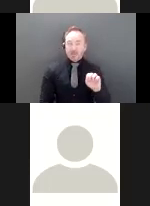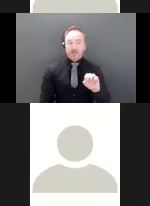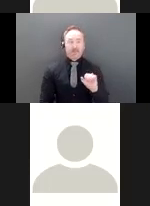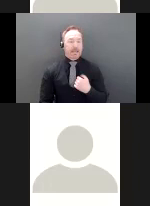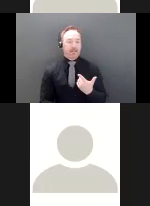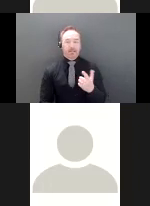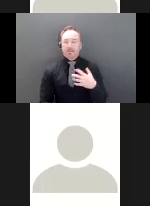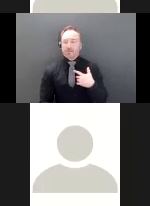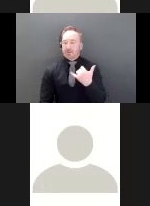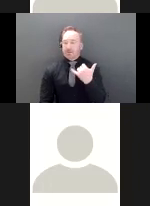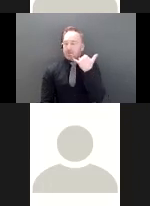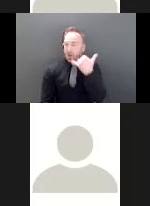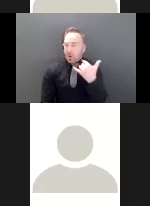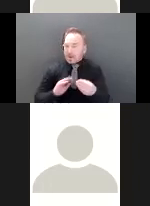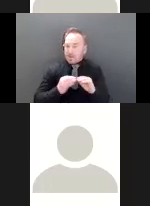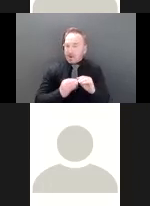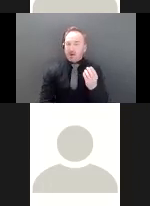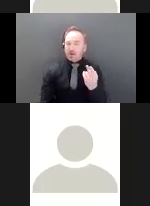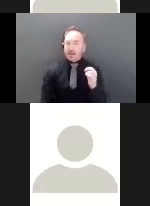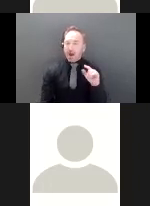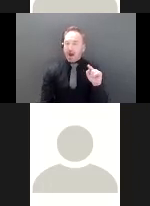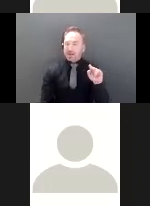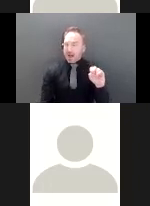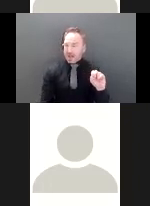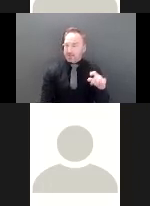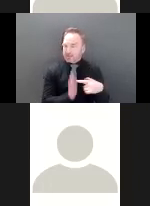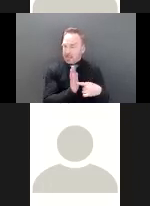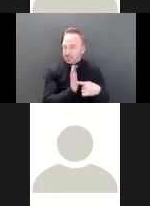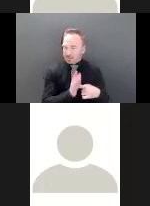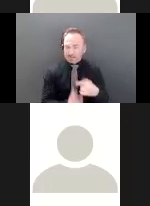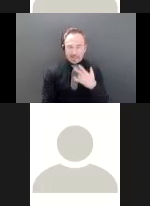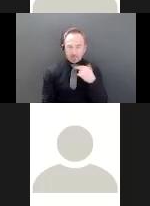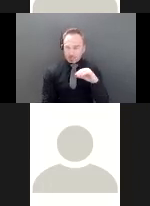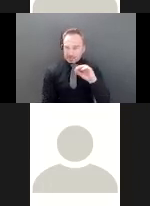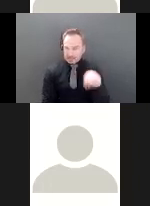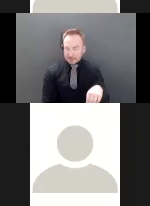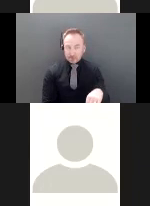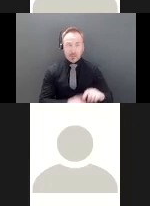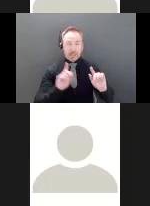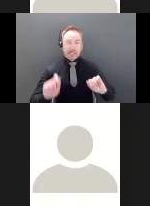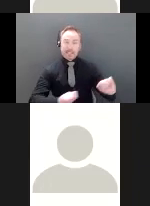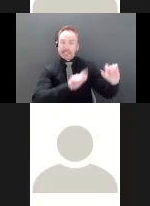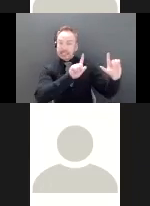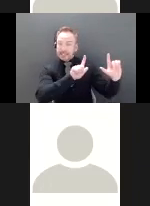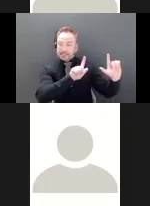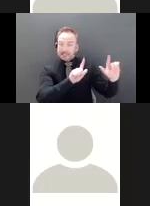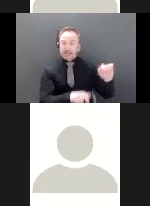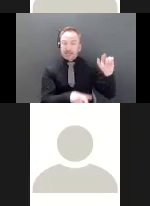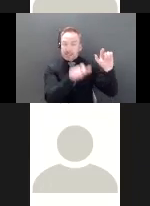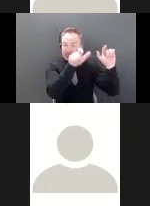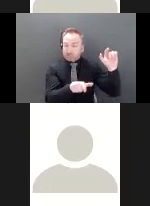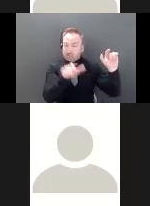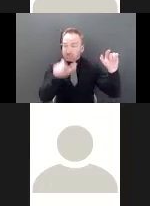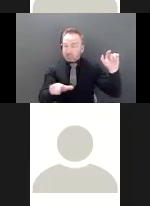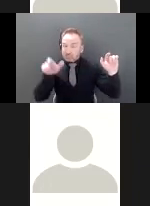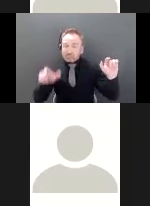So we'll go on to the next slide here, and this is a list of high risk factors